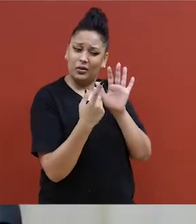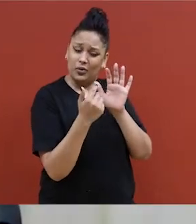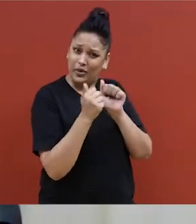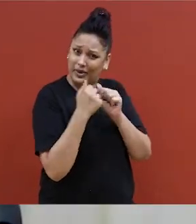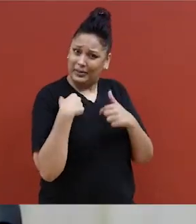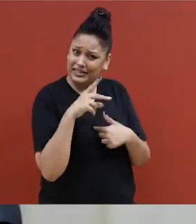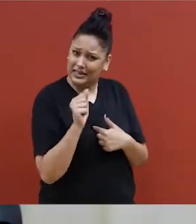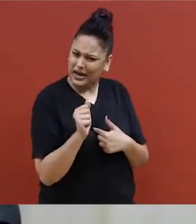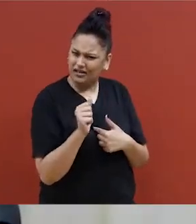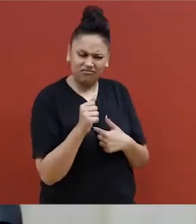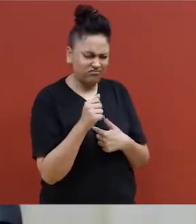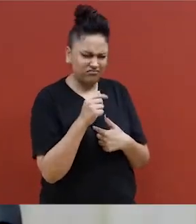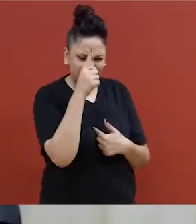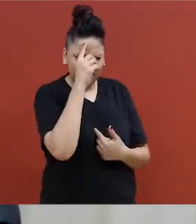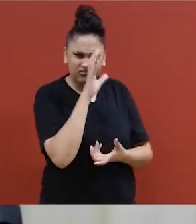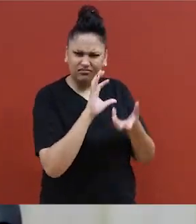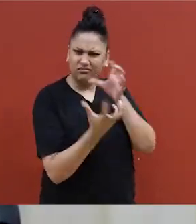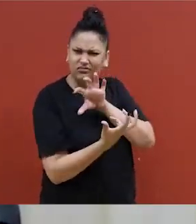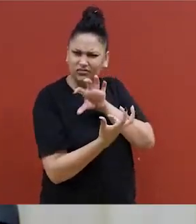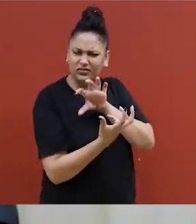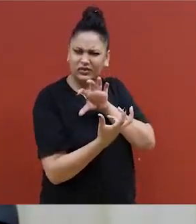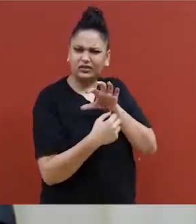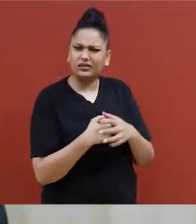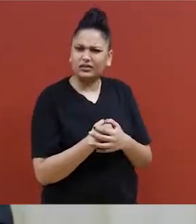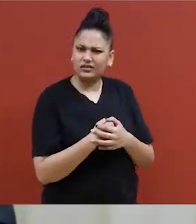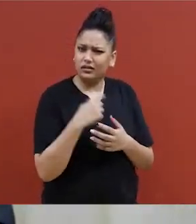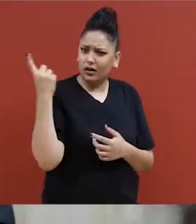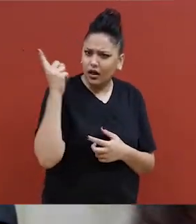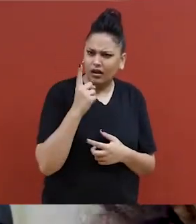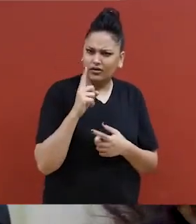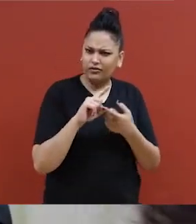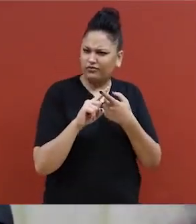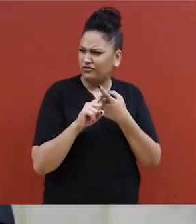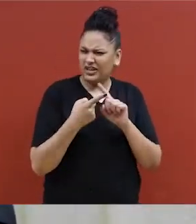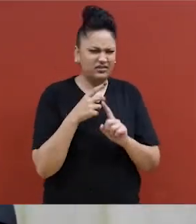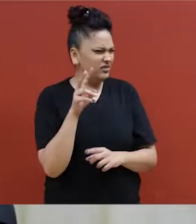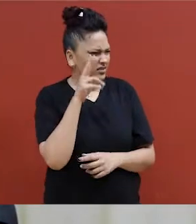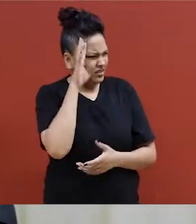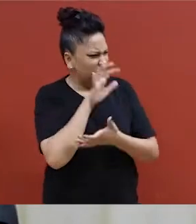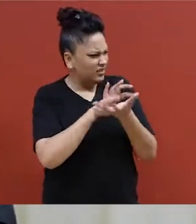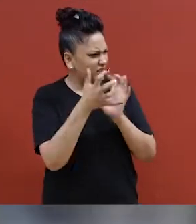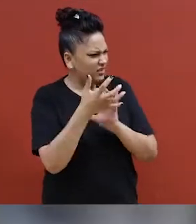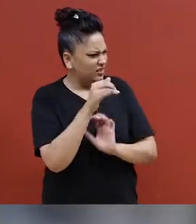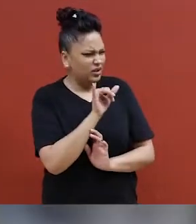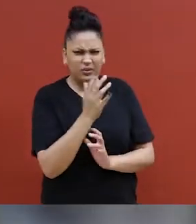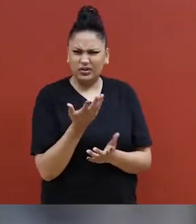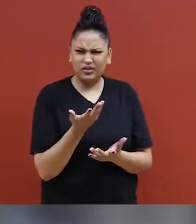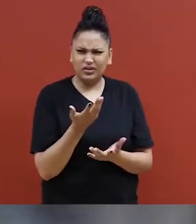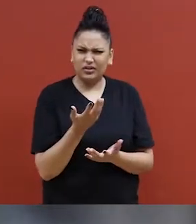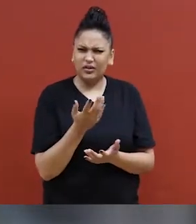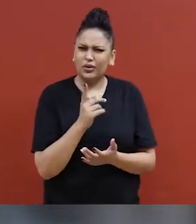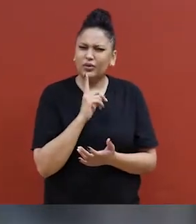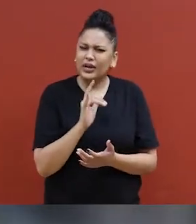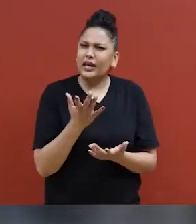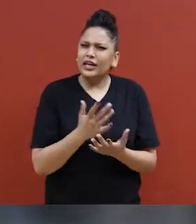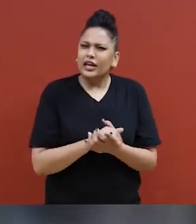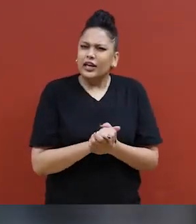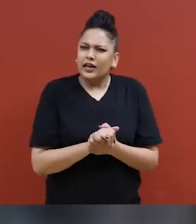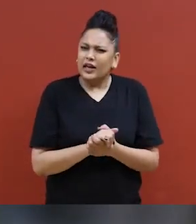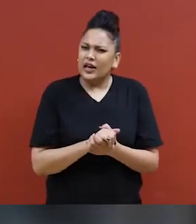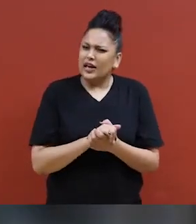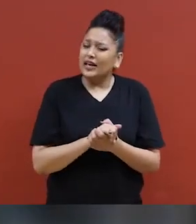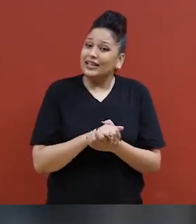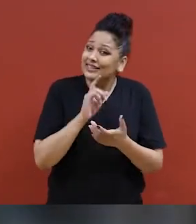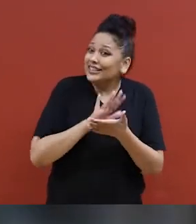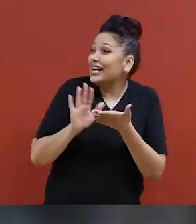little bit confused. Like it took me back. And the friend that I was with was a little confused by it as well, because it was kind of a